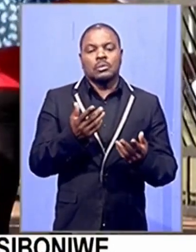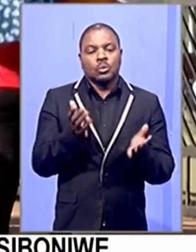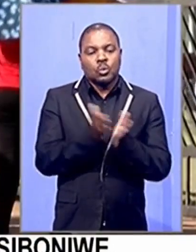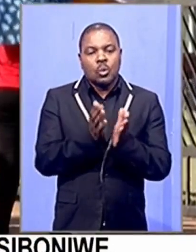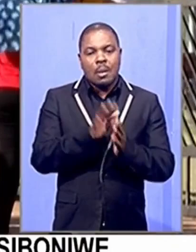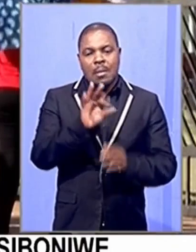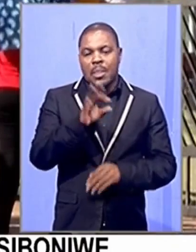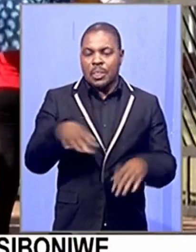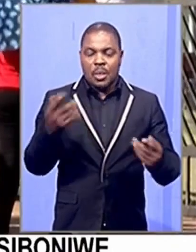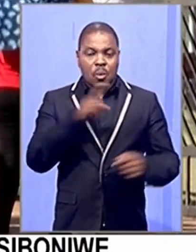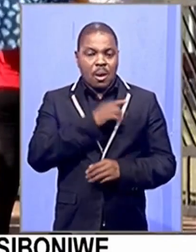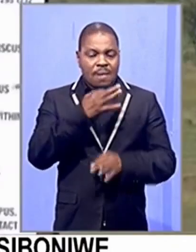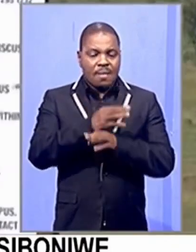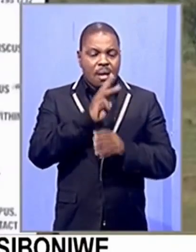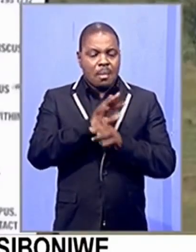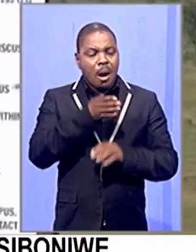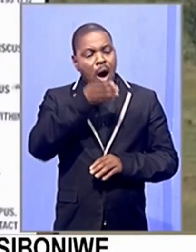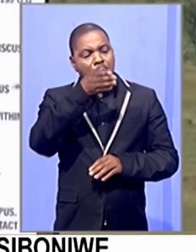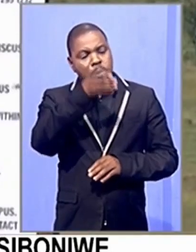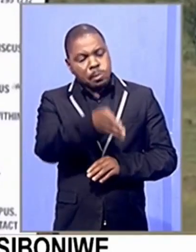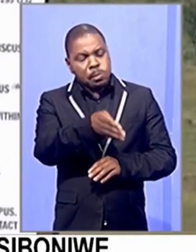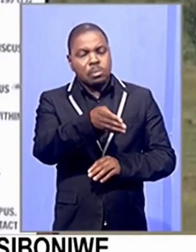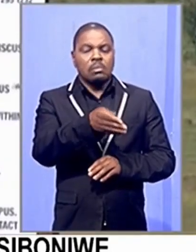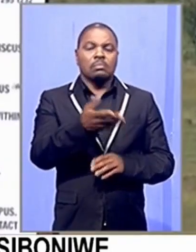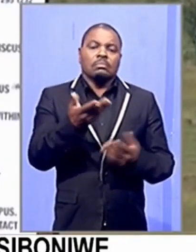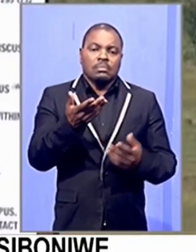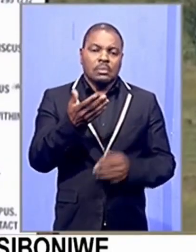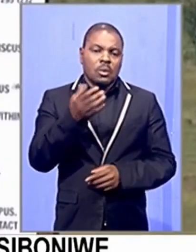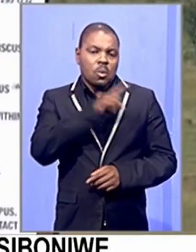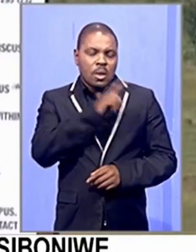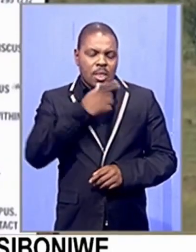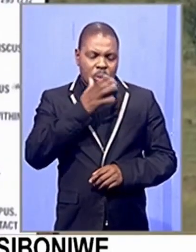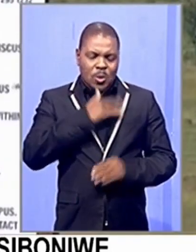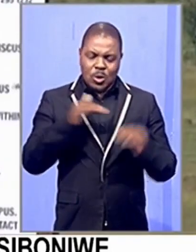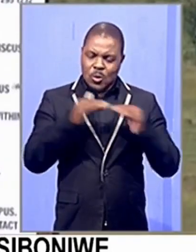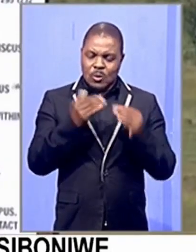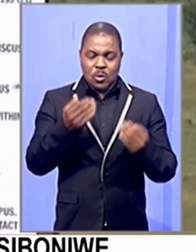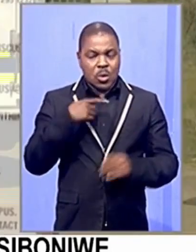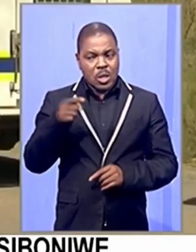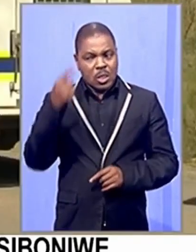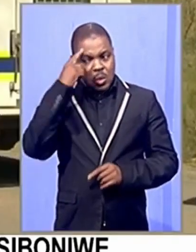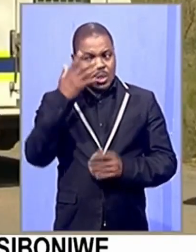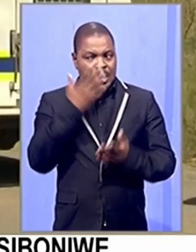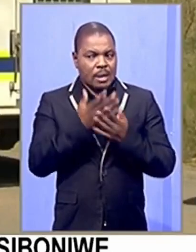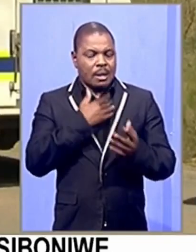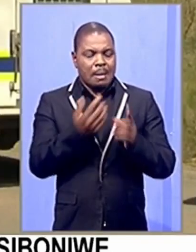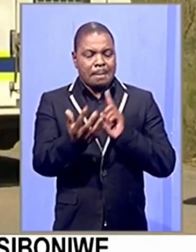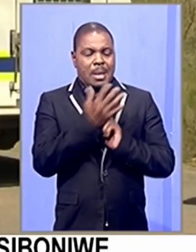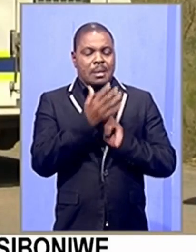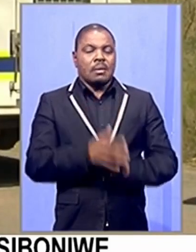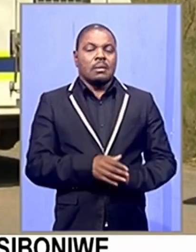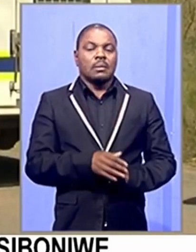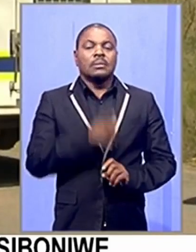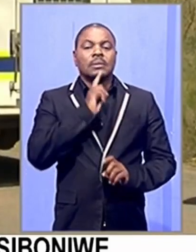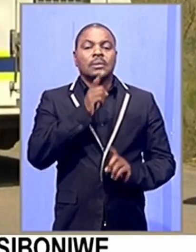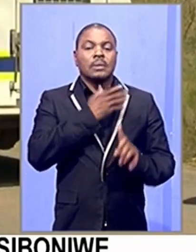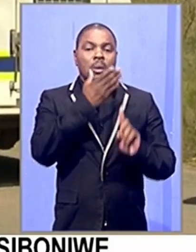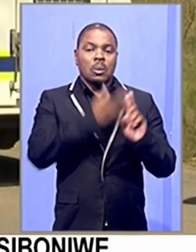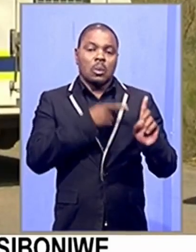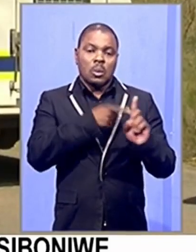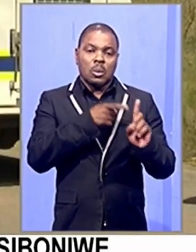gore batsadi ba ba kokwaneng kwa sekolong ba ba senkang bosiamisi gore ba ka mo gobatsa. Morutwana yono yo dingwaga di